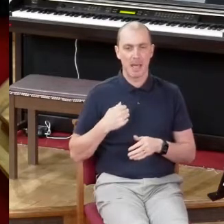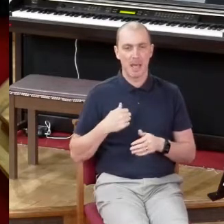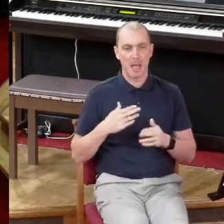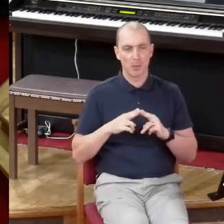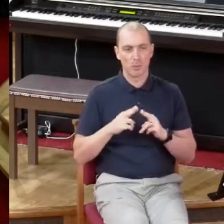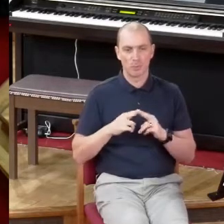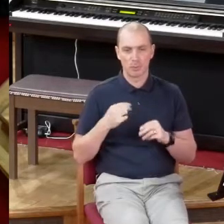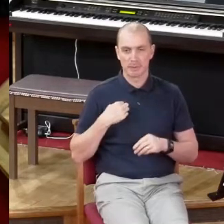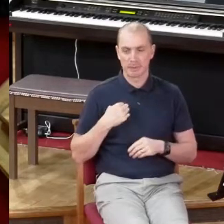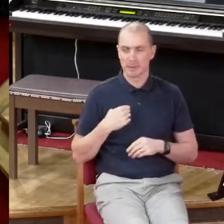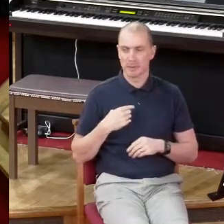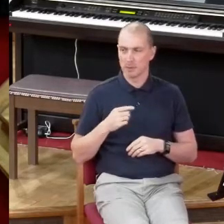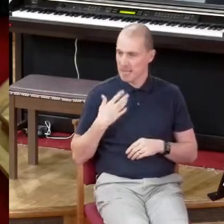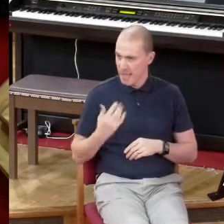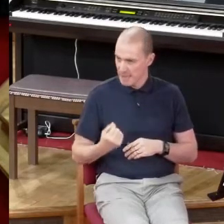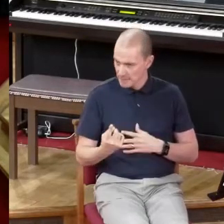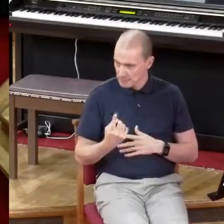up?